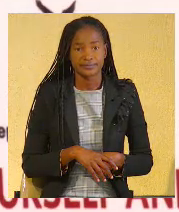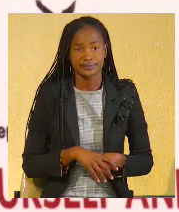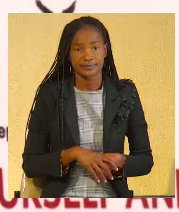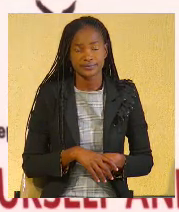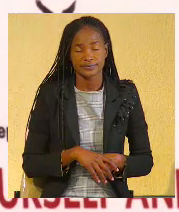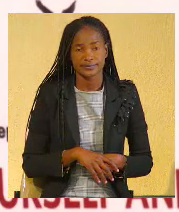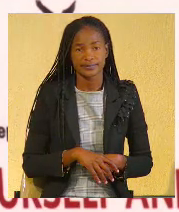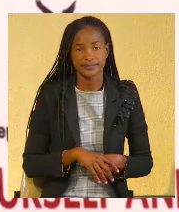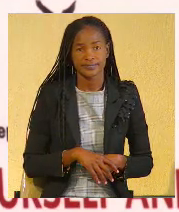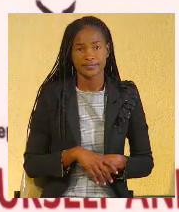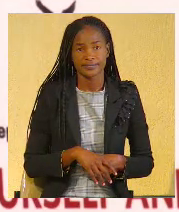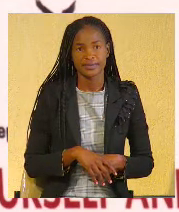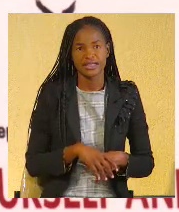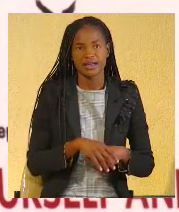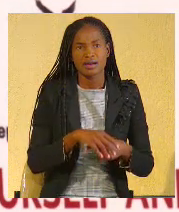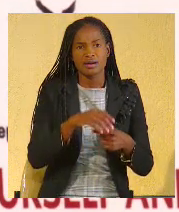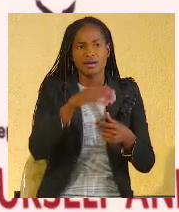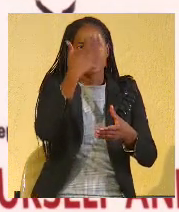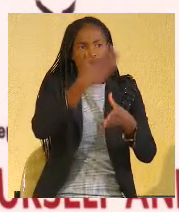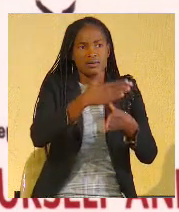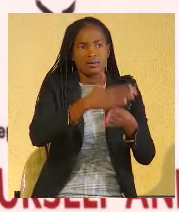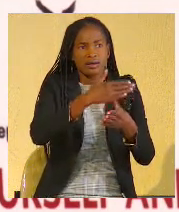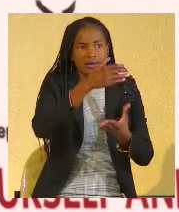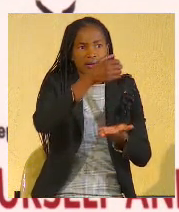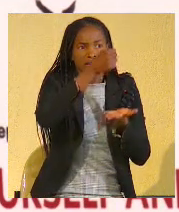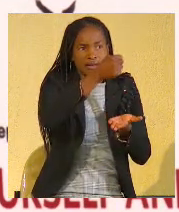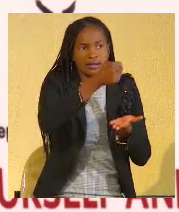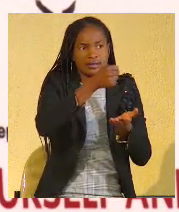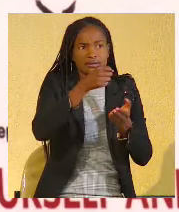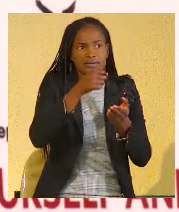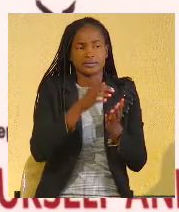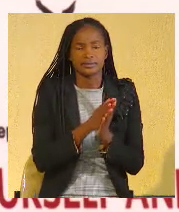With regard to agriculture business loan scheme,